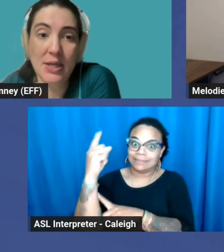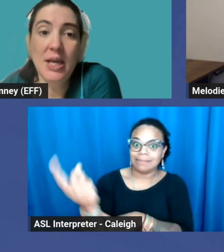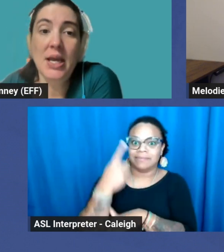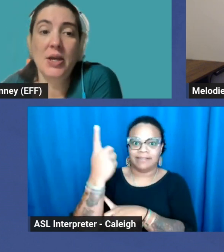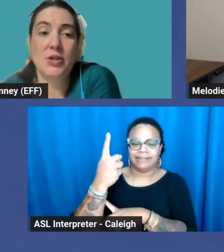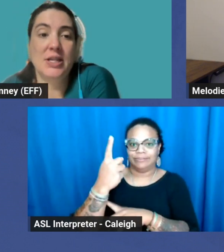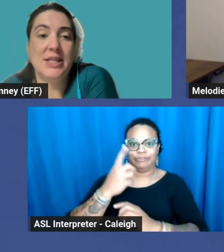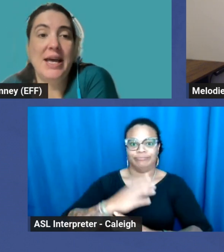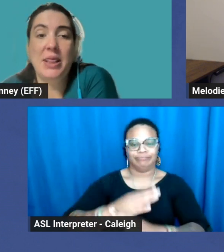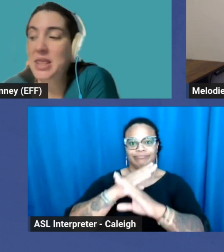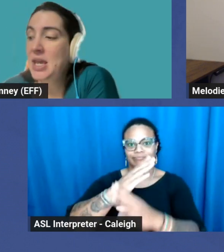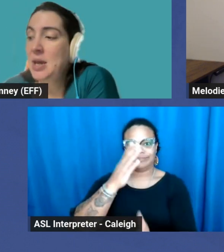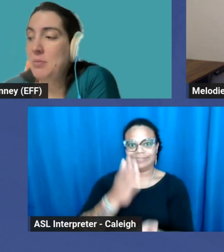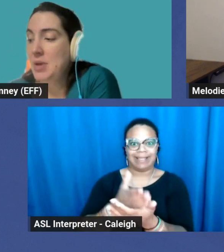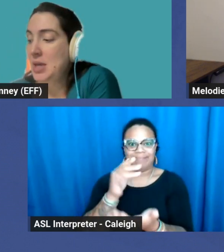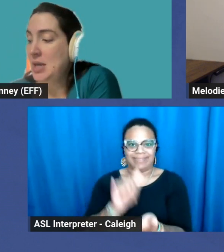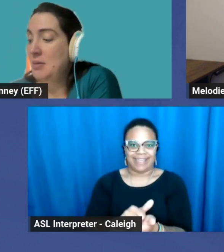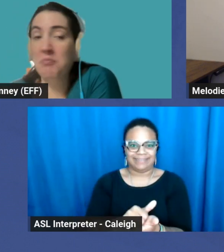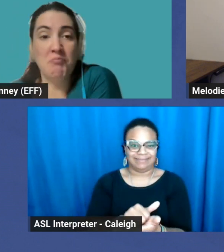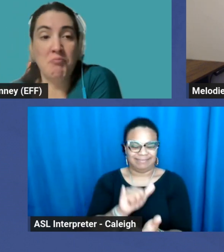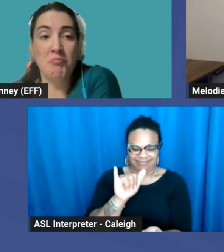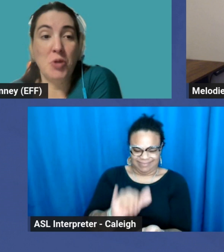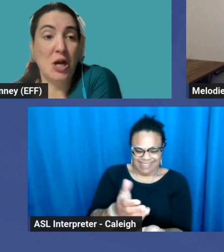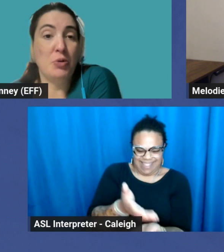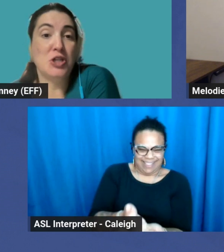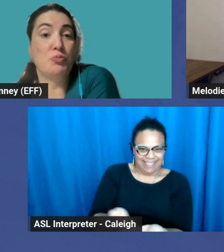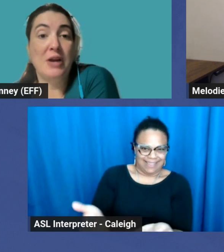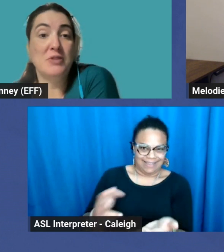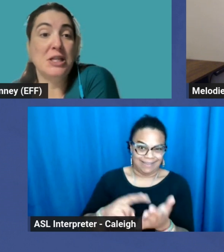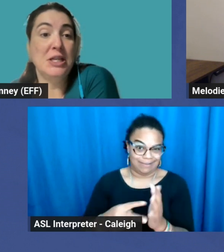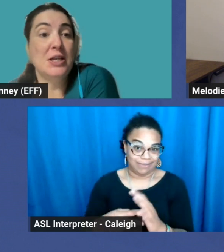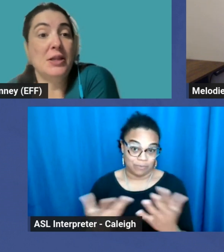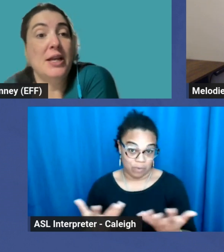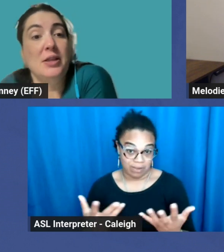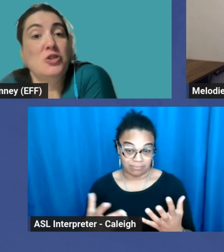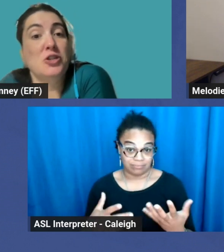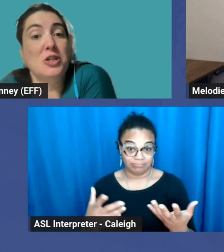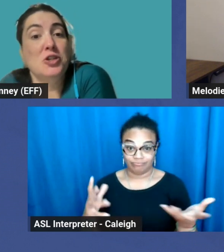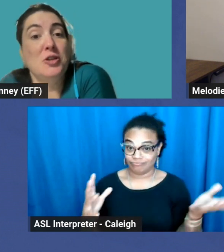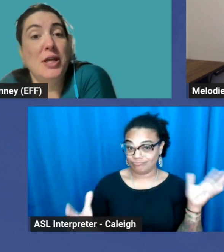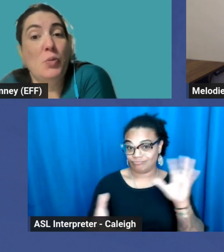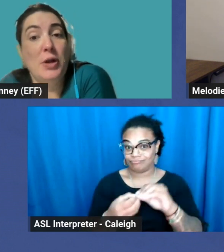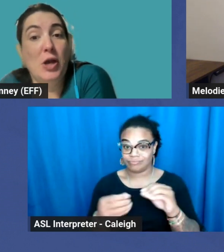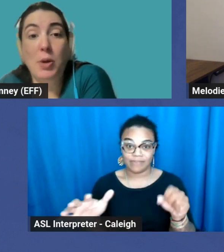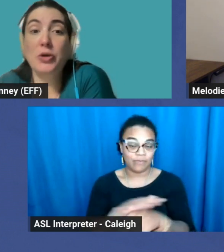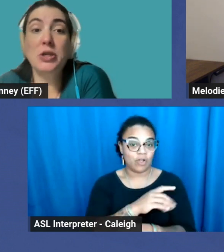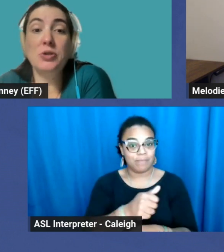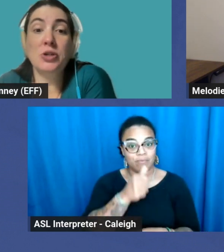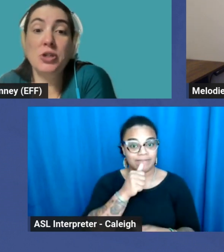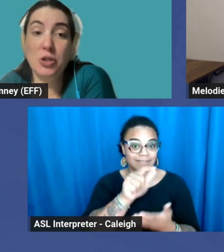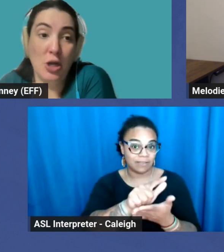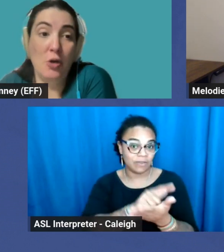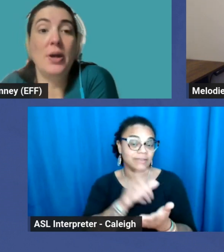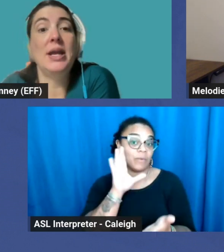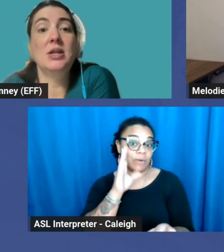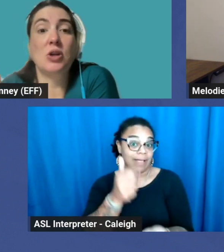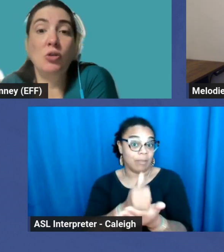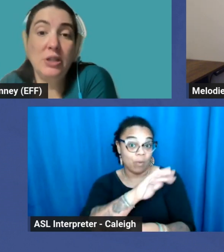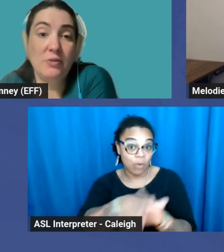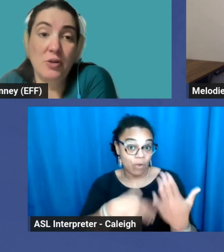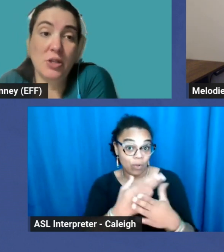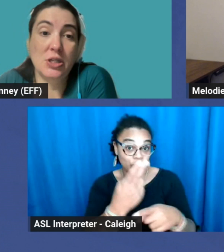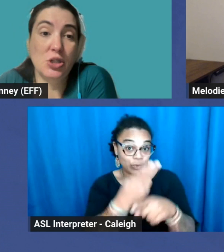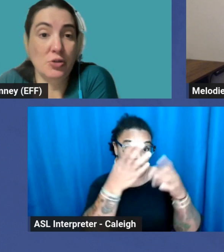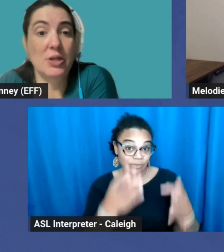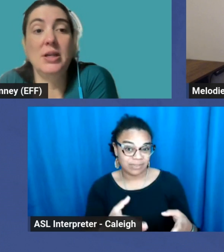it. Does that thing mean comprehensive privacy legislation that would help all users? No, it is